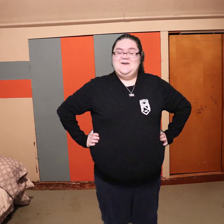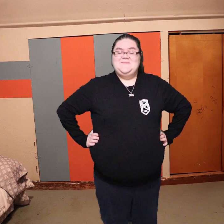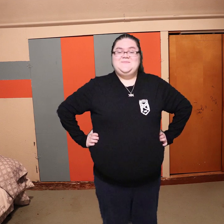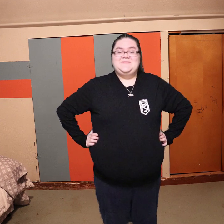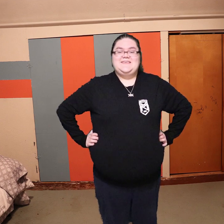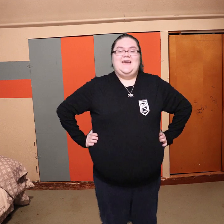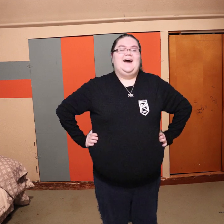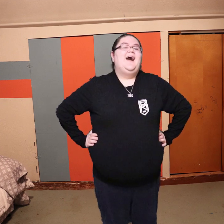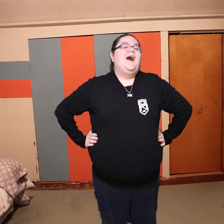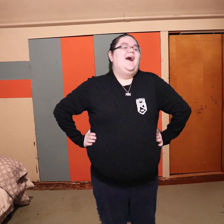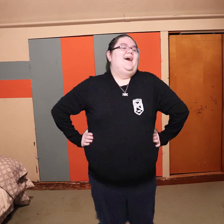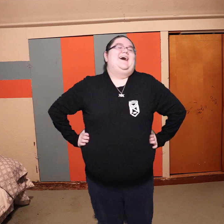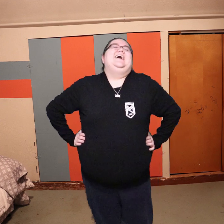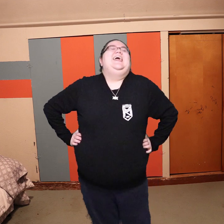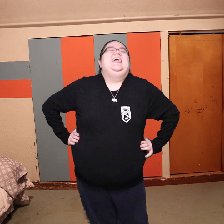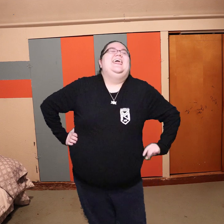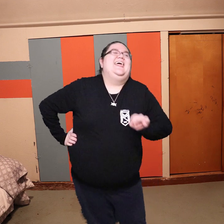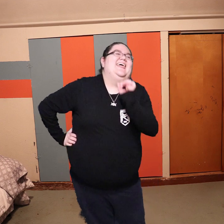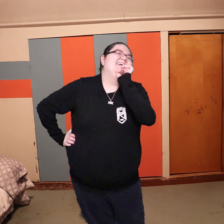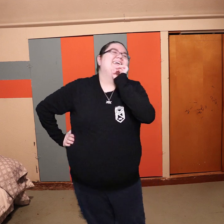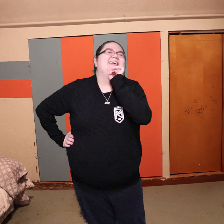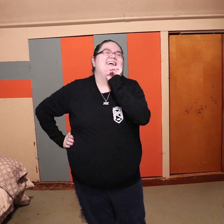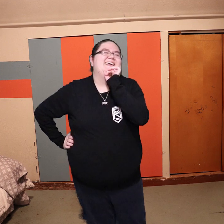But, yeah.